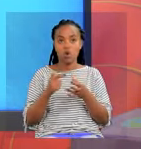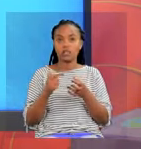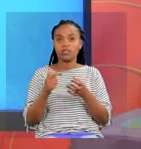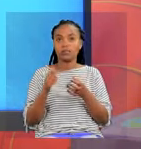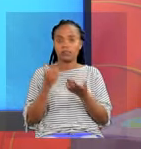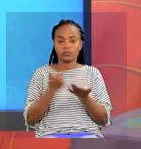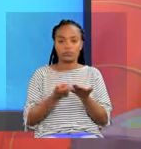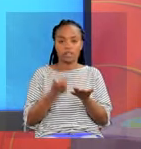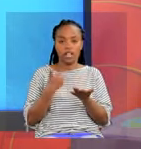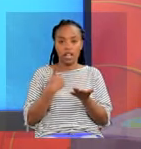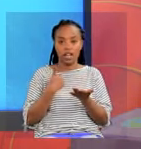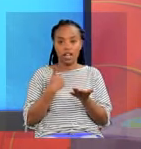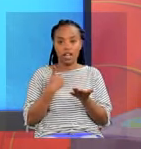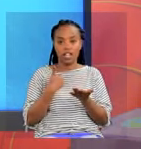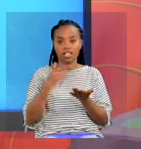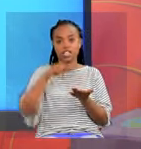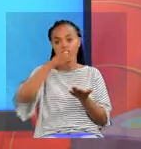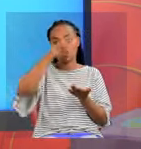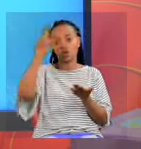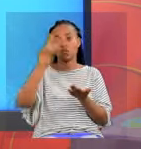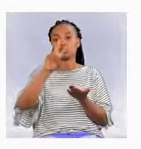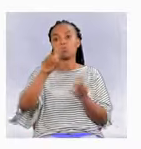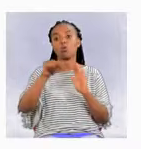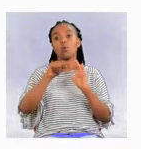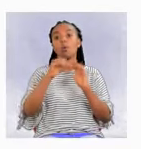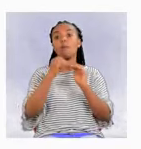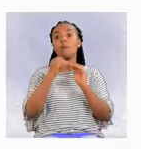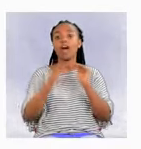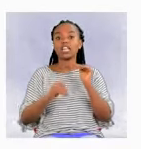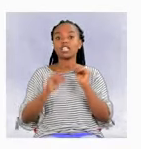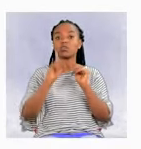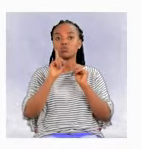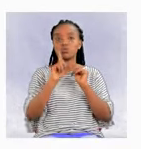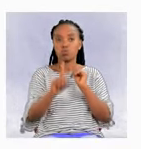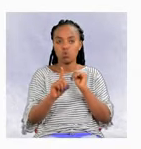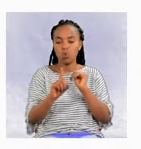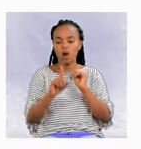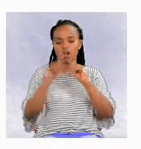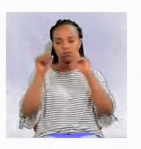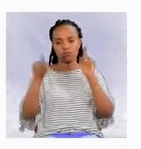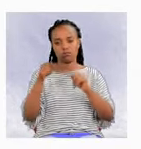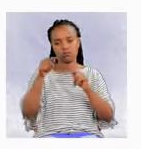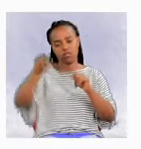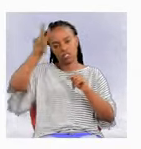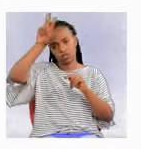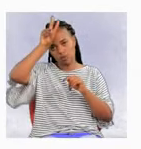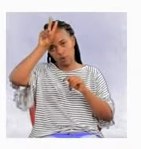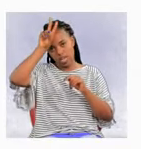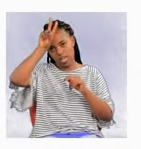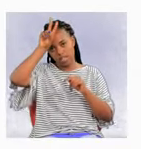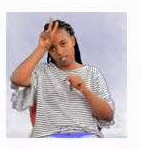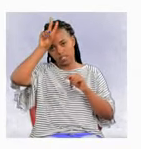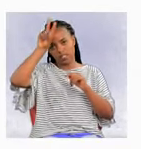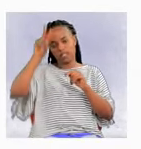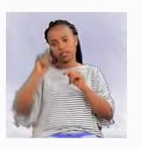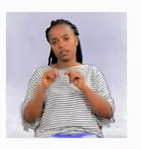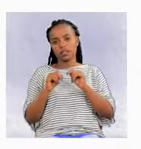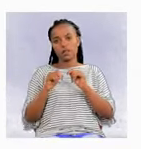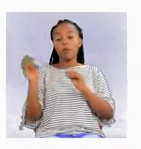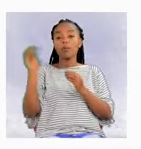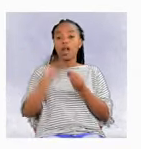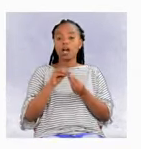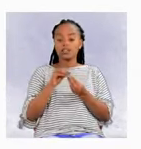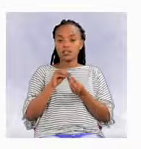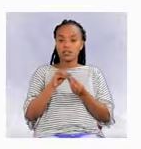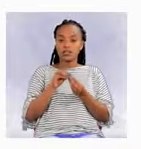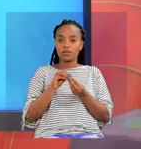this one, square root of 2 minus 1 squared, 2 minus 1 squared